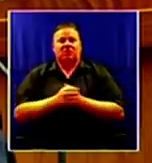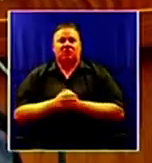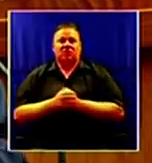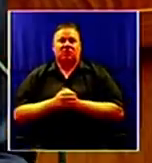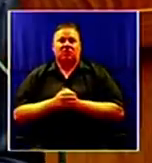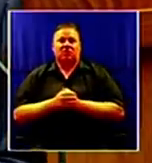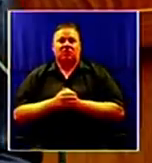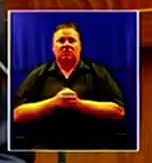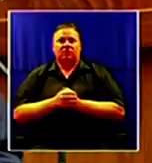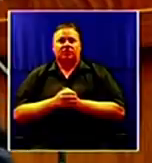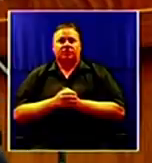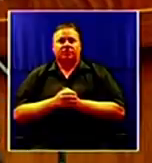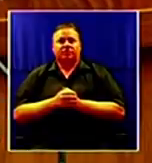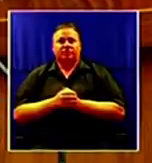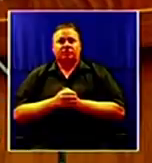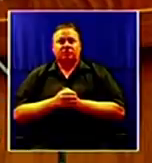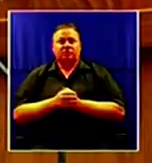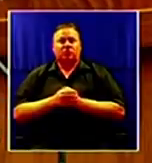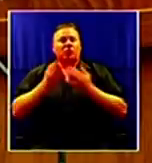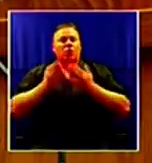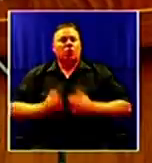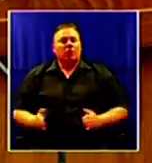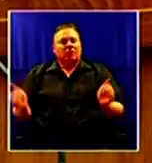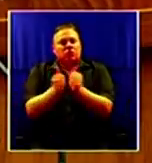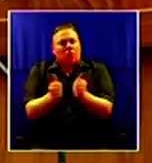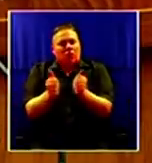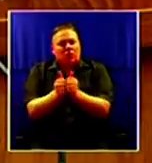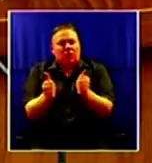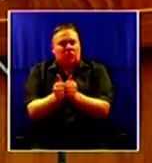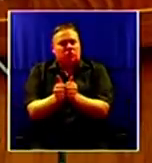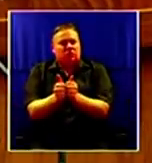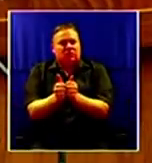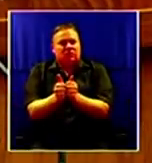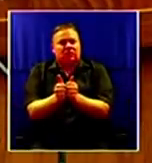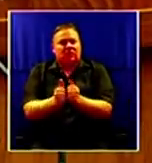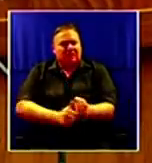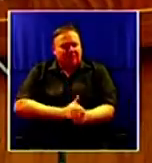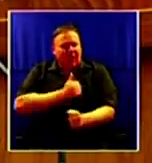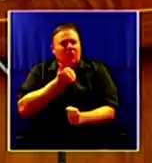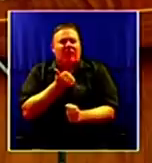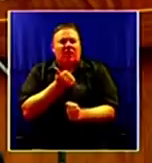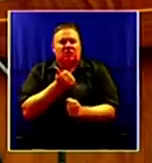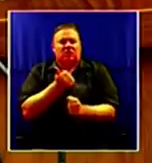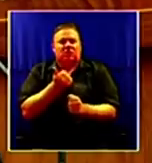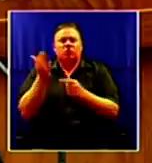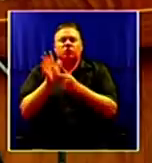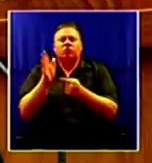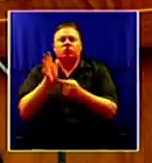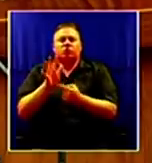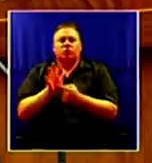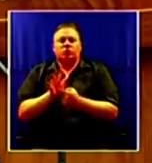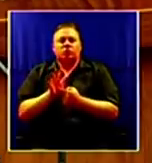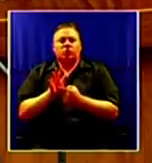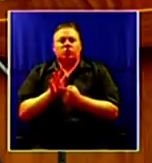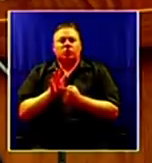These acts of human solidarity and sacrifice reflect a patriotic spirit